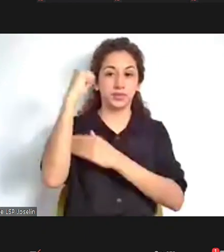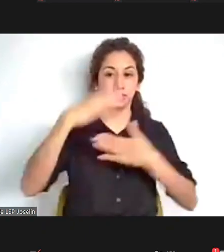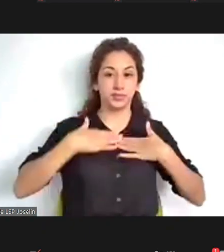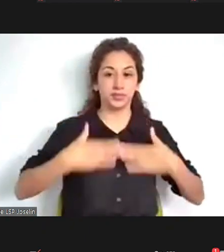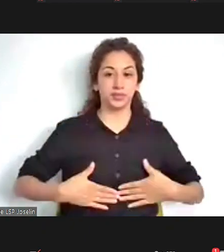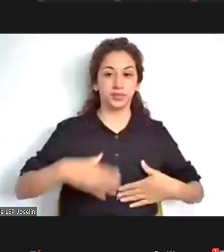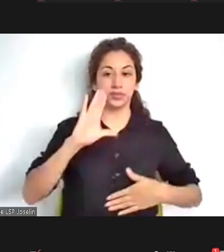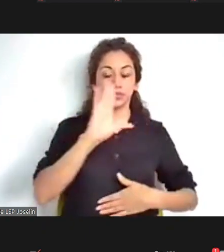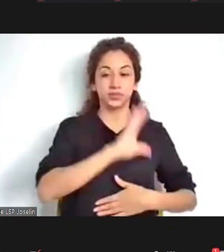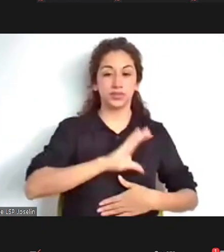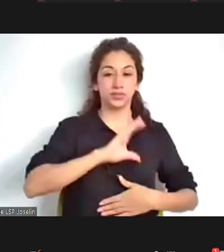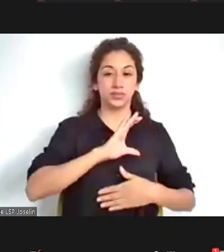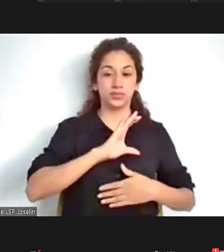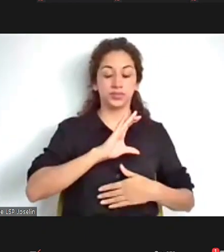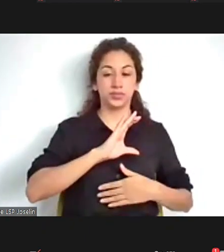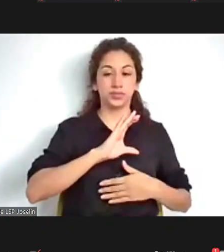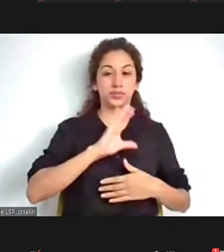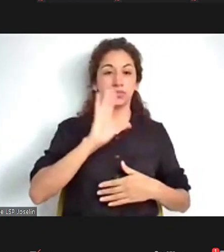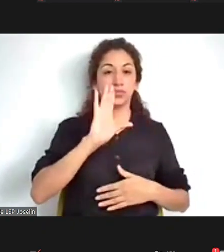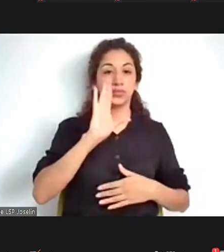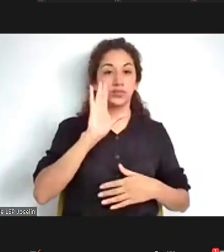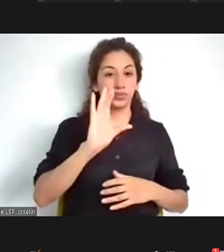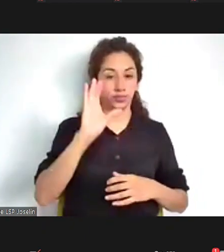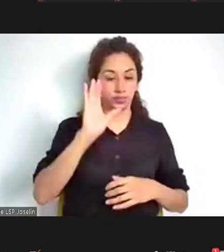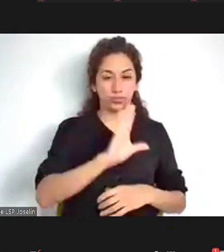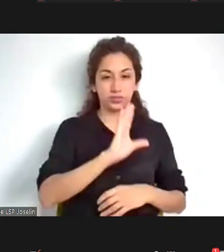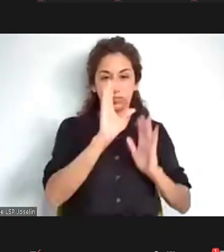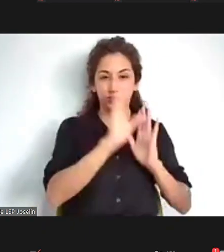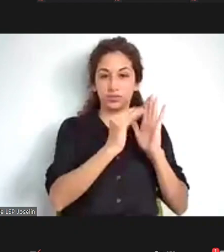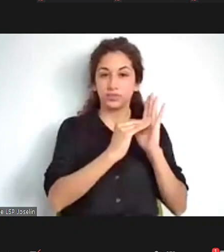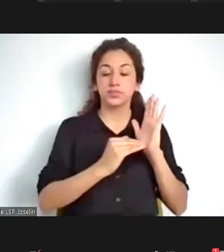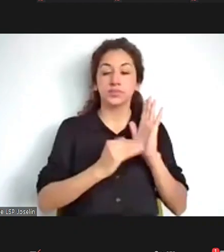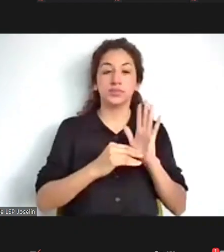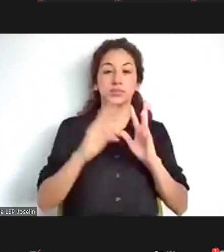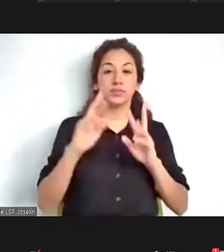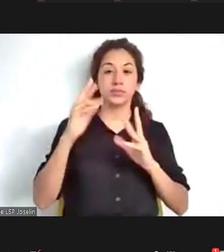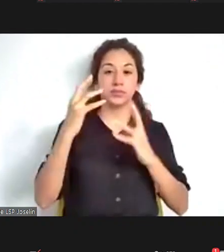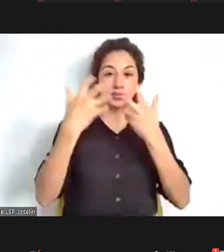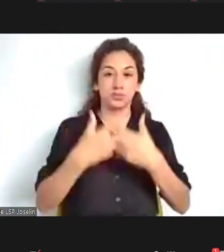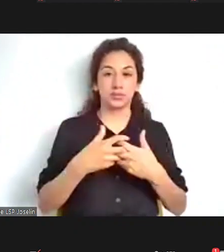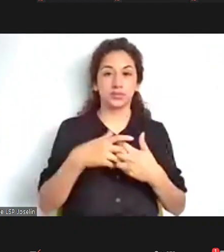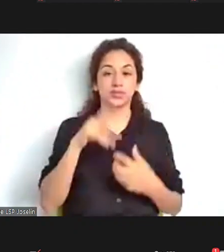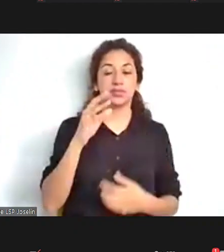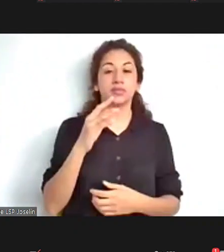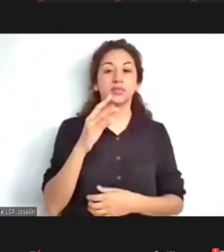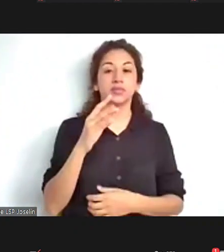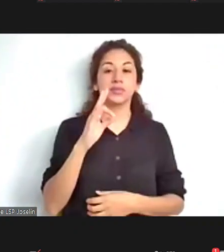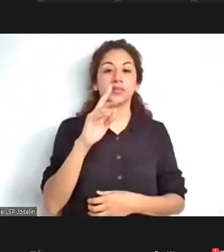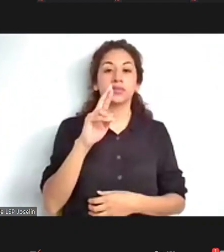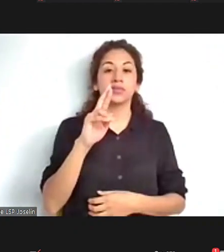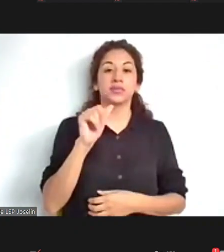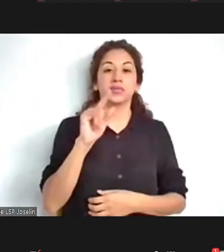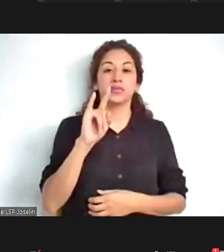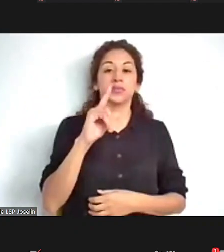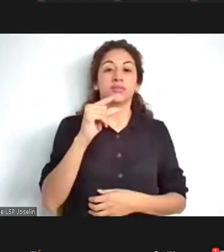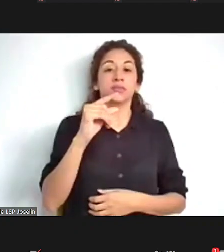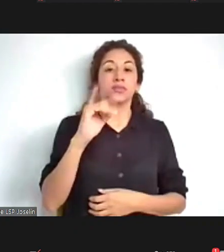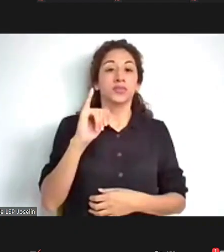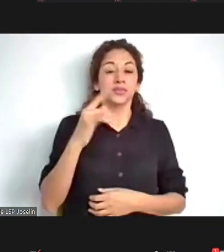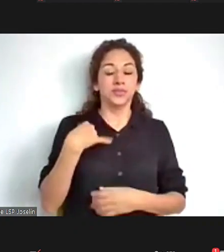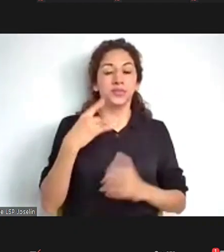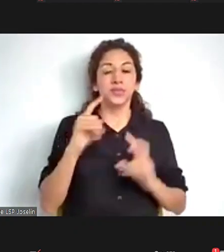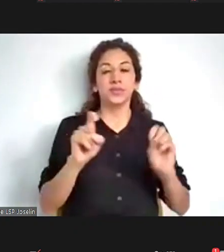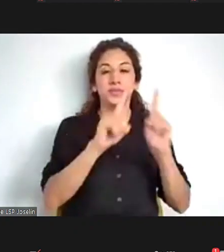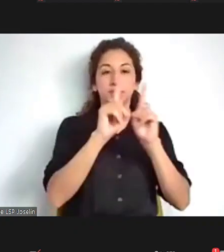guiding principles of human rights and business con responsible business conduct so uh if rookie would like to propose the